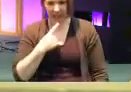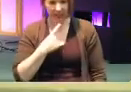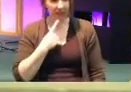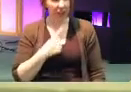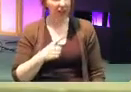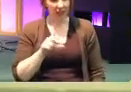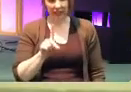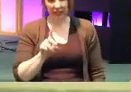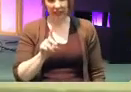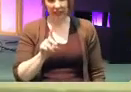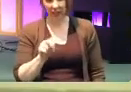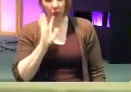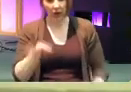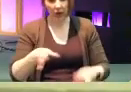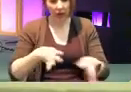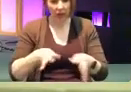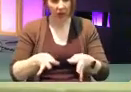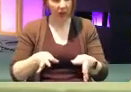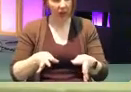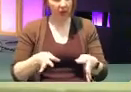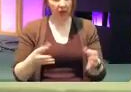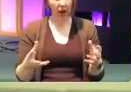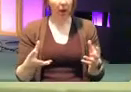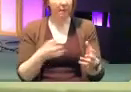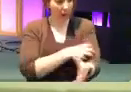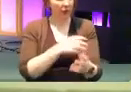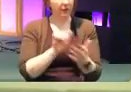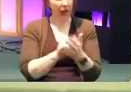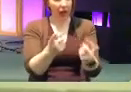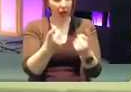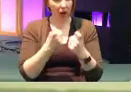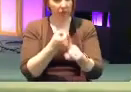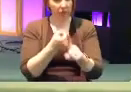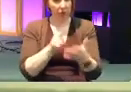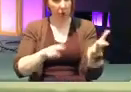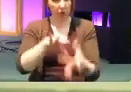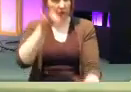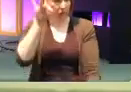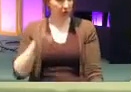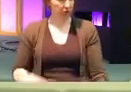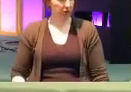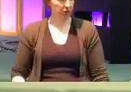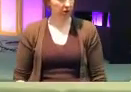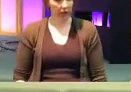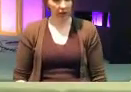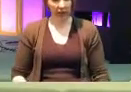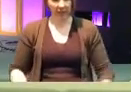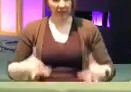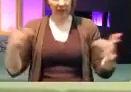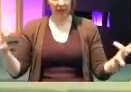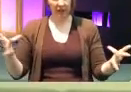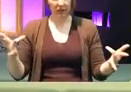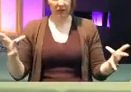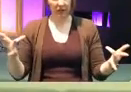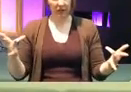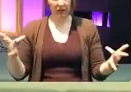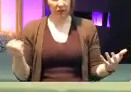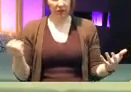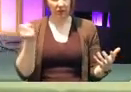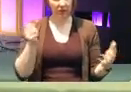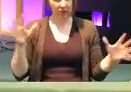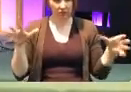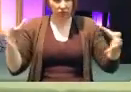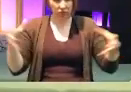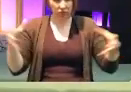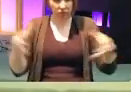Dean will be speaking about the incomparable power that comes from the Holy Spirit. The event was held at an Assembly of